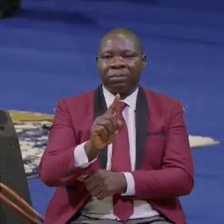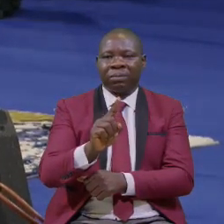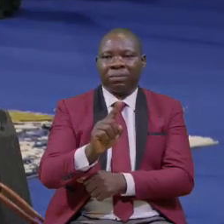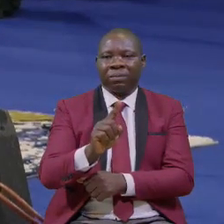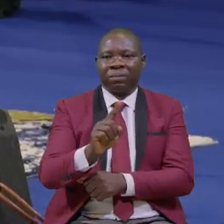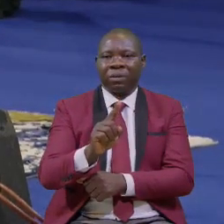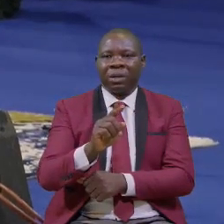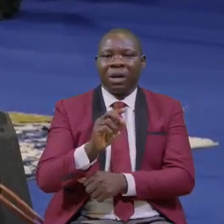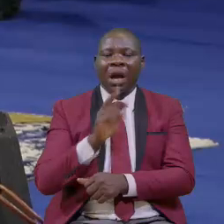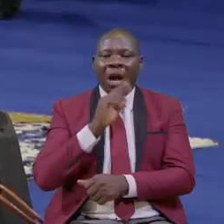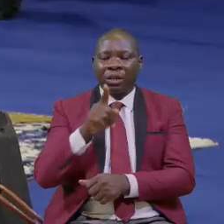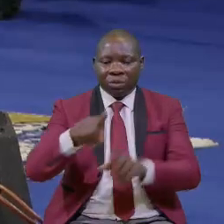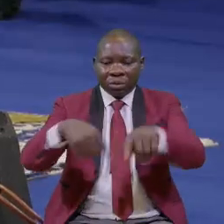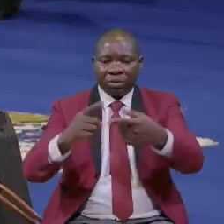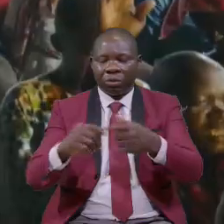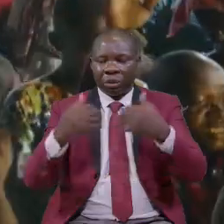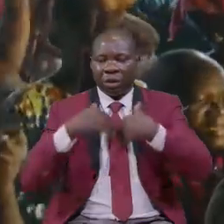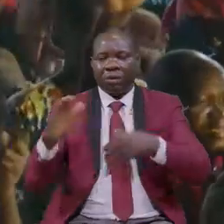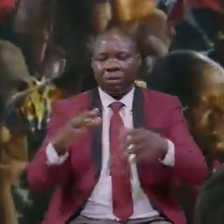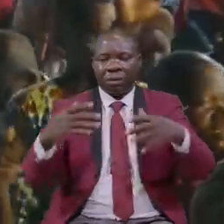Are you going to get your healing right now?